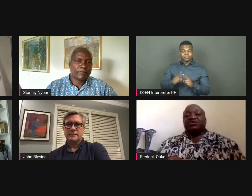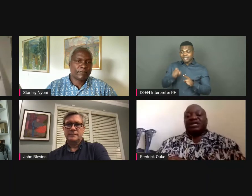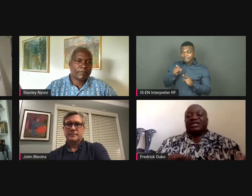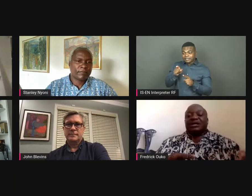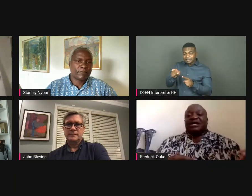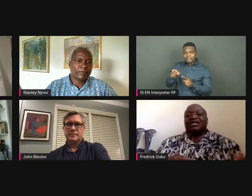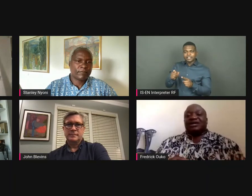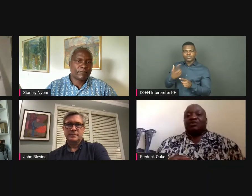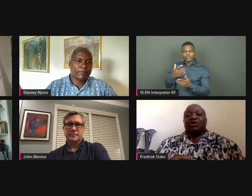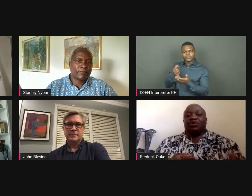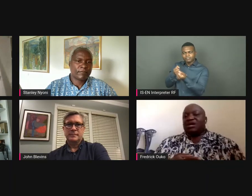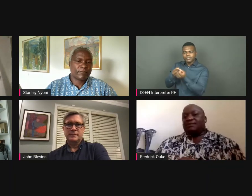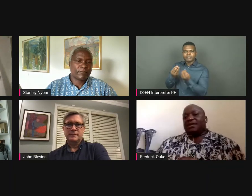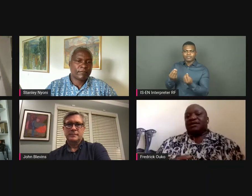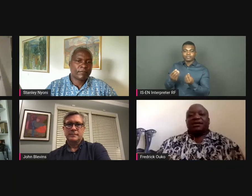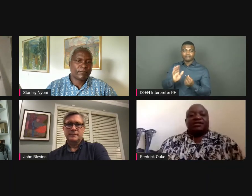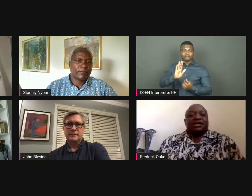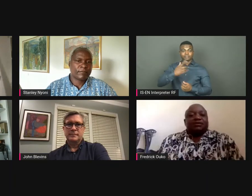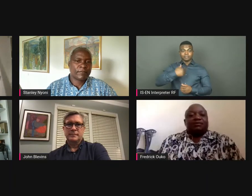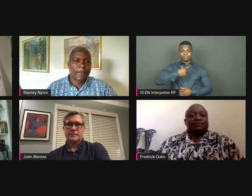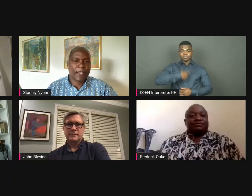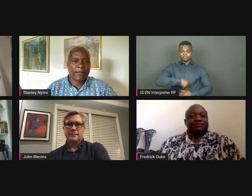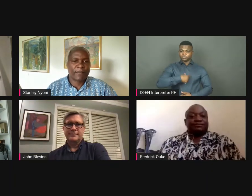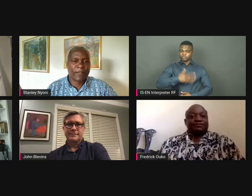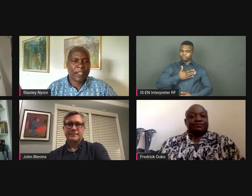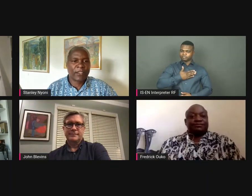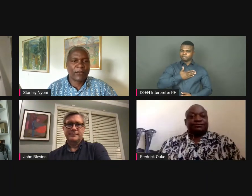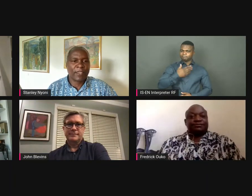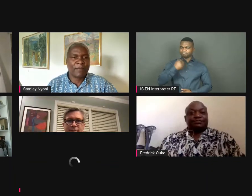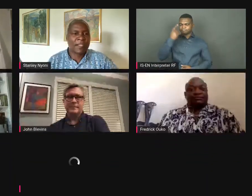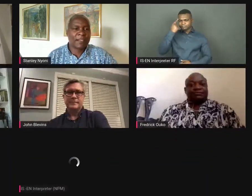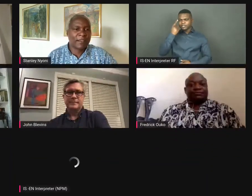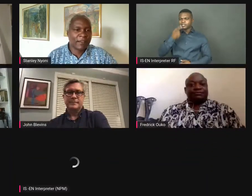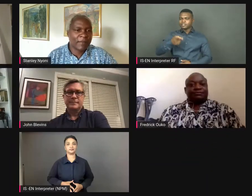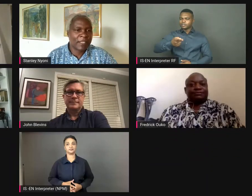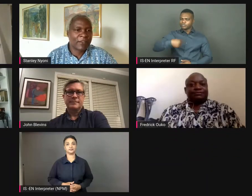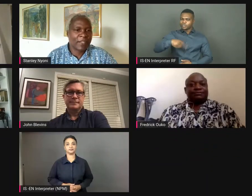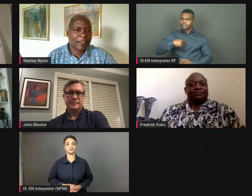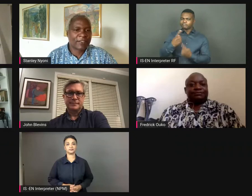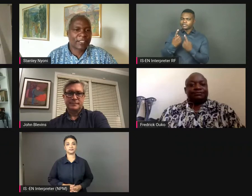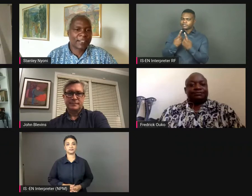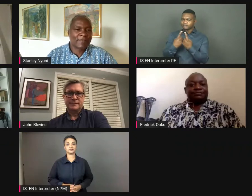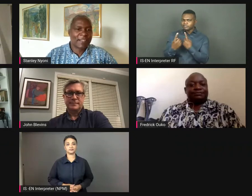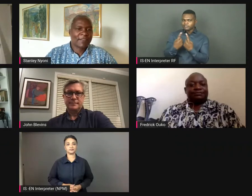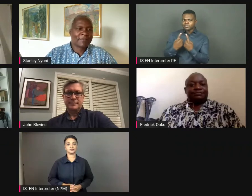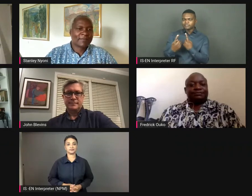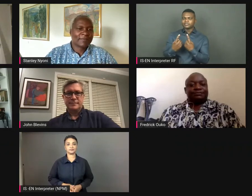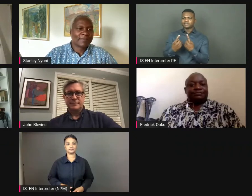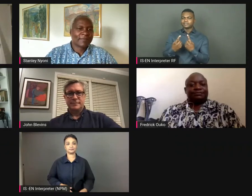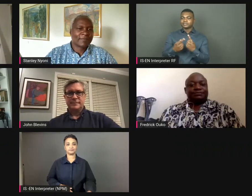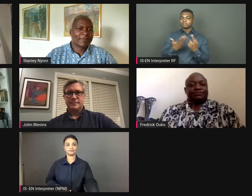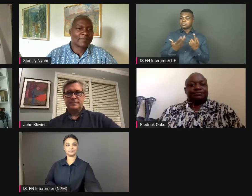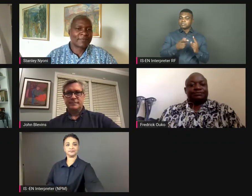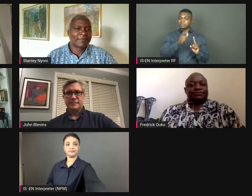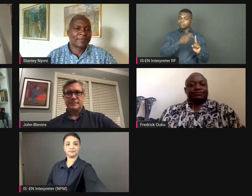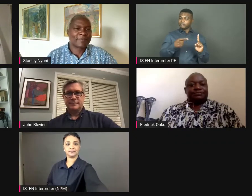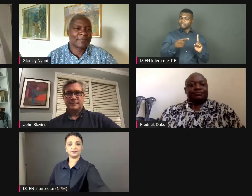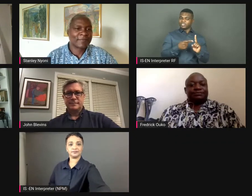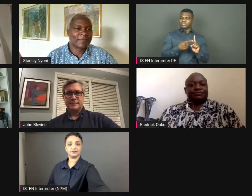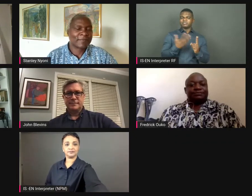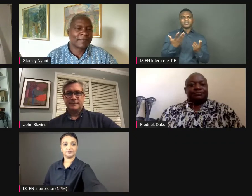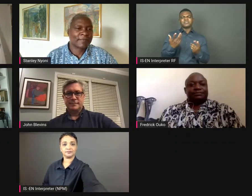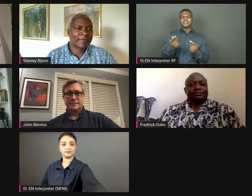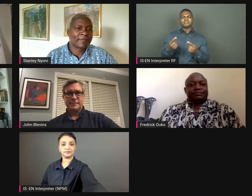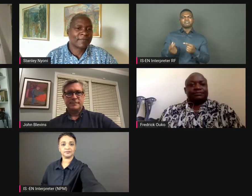as you, as a common human being. Thank you. Yeah, thank you. Emily, you wanted to say something?